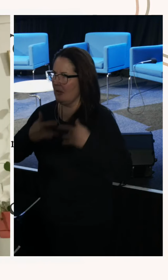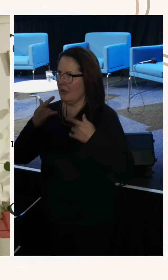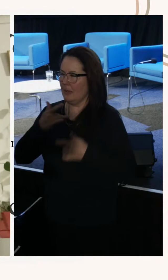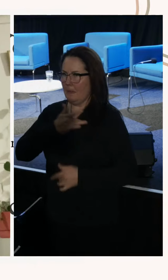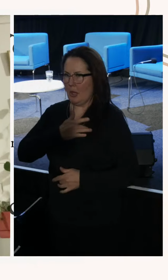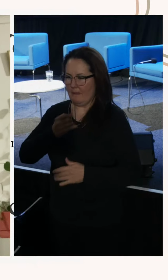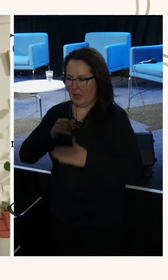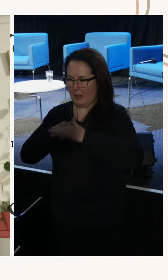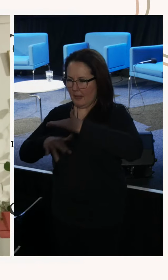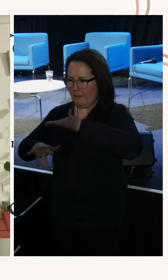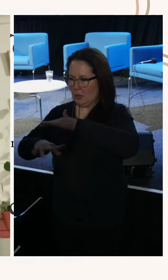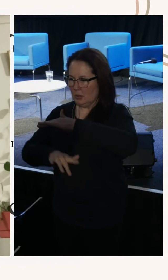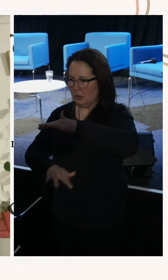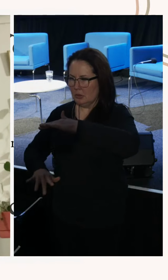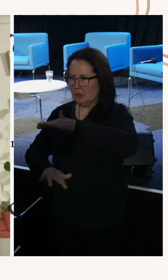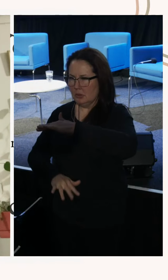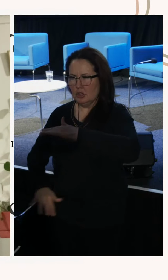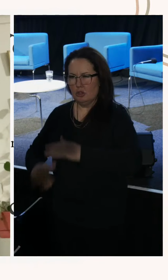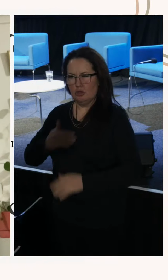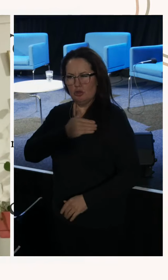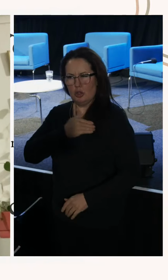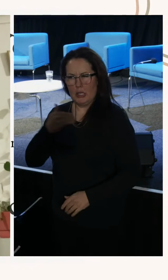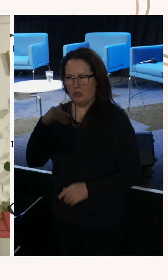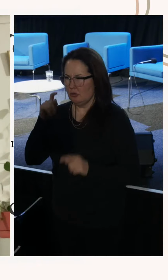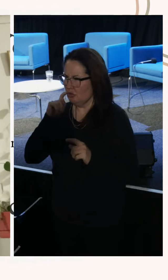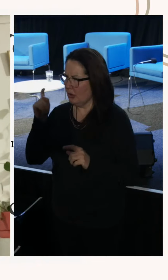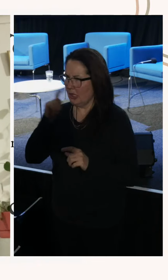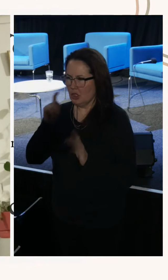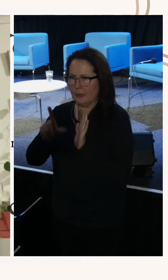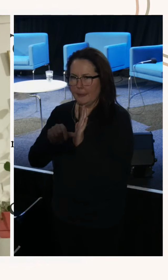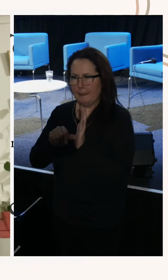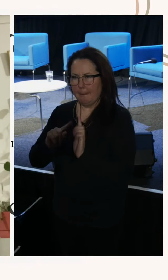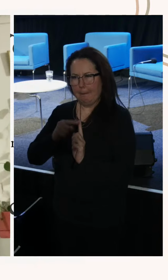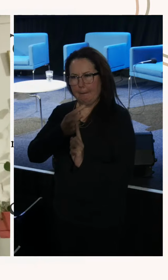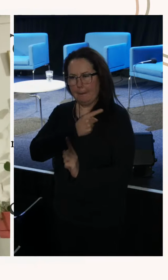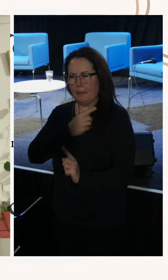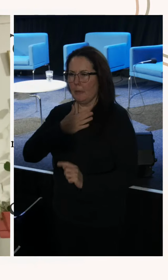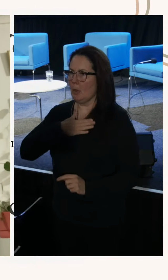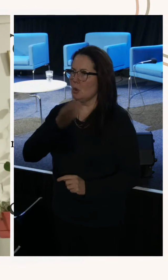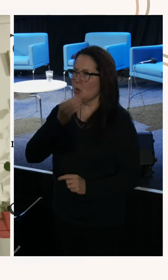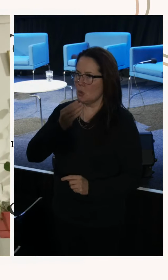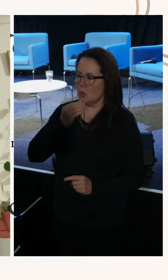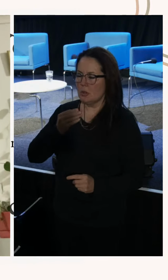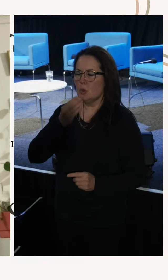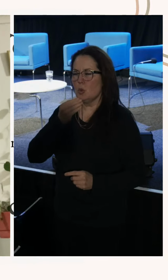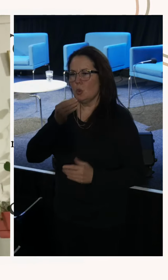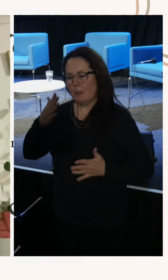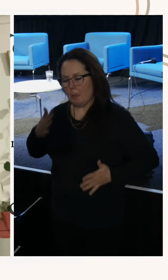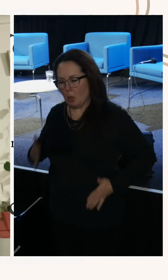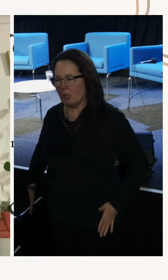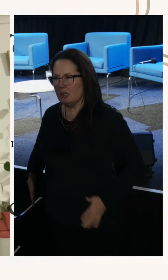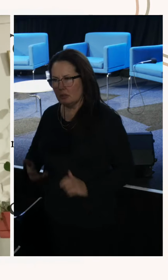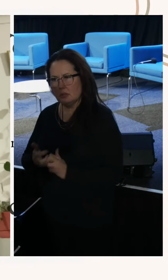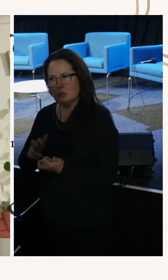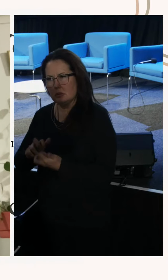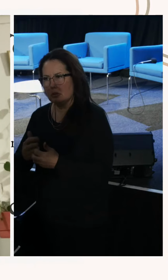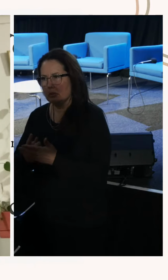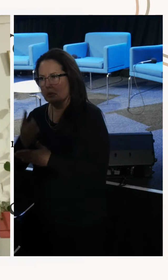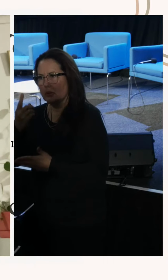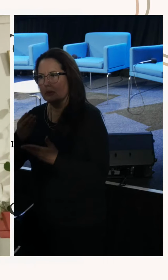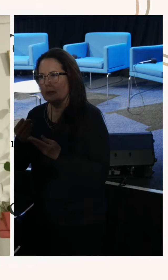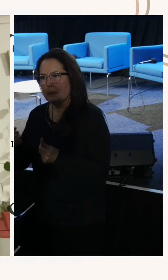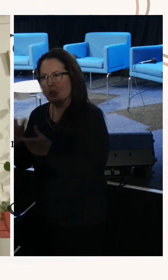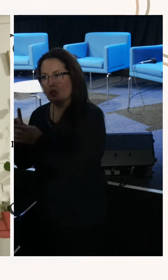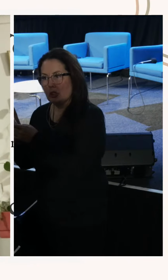levels and layers to the strangeness of those times. My Jewishness and my Jewish body has been an issue in some relationships, but